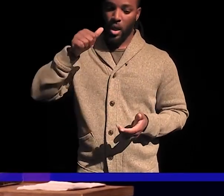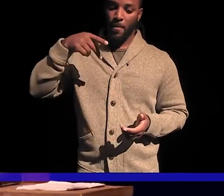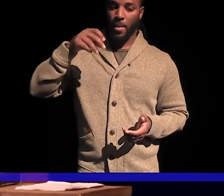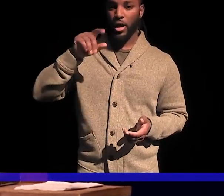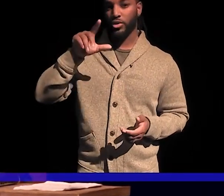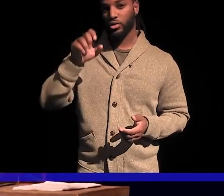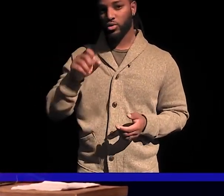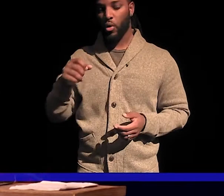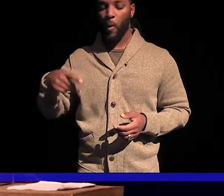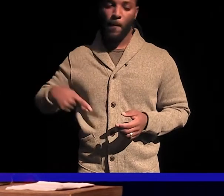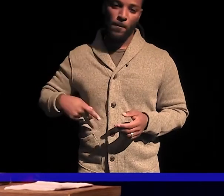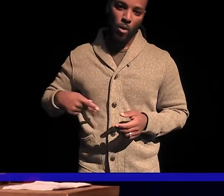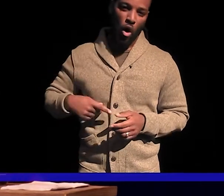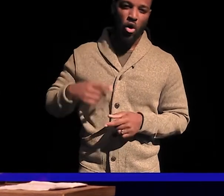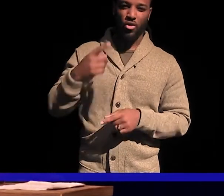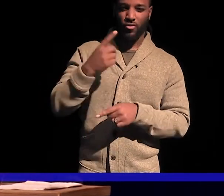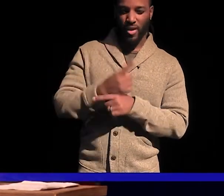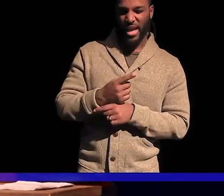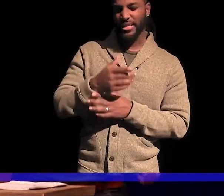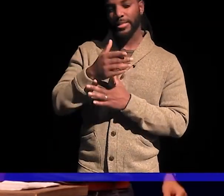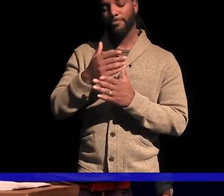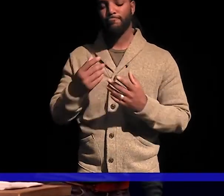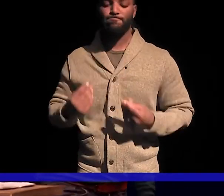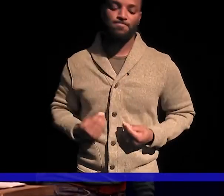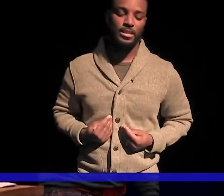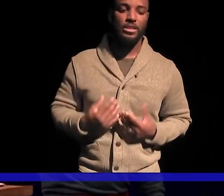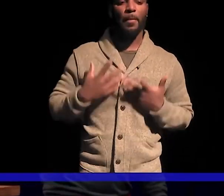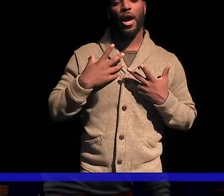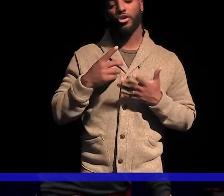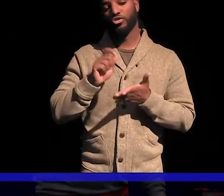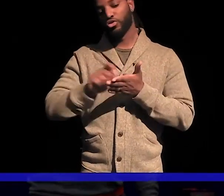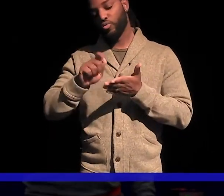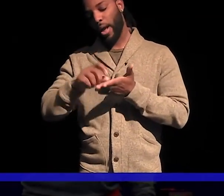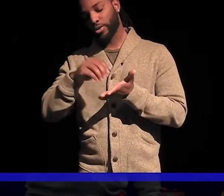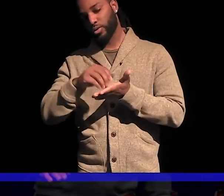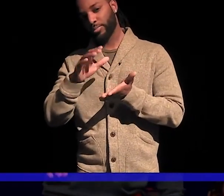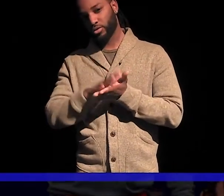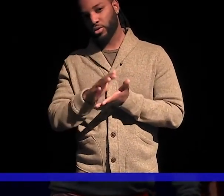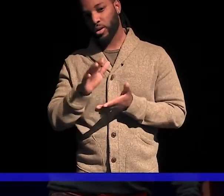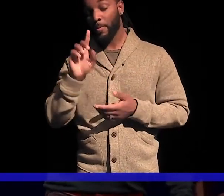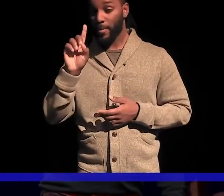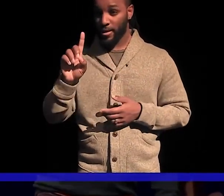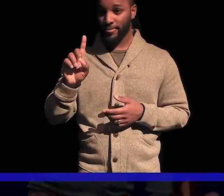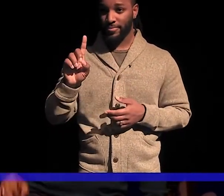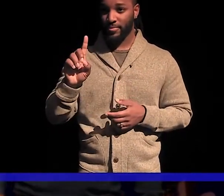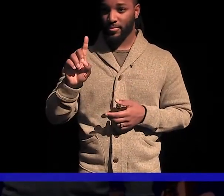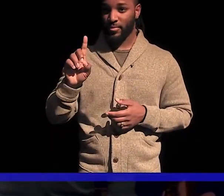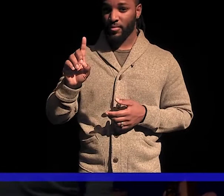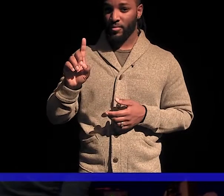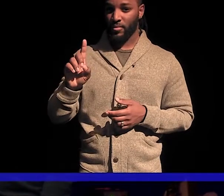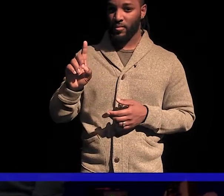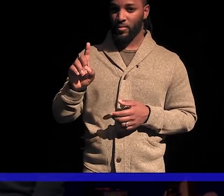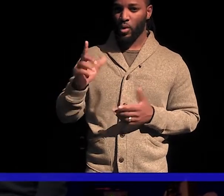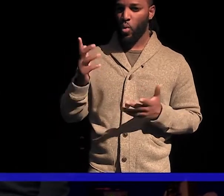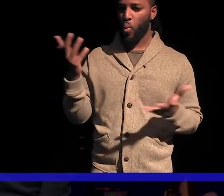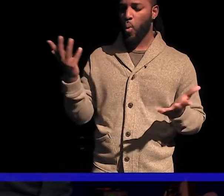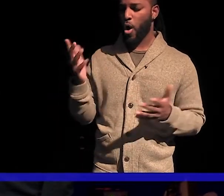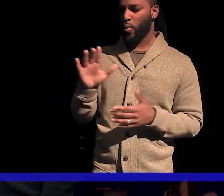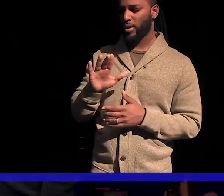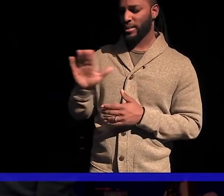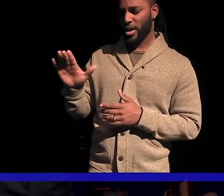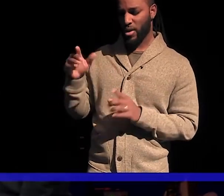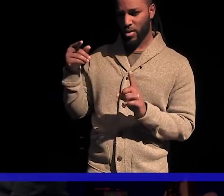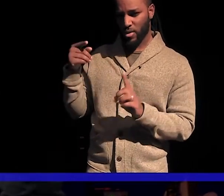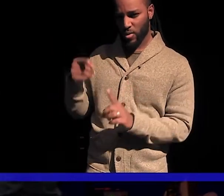had the authority. They were inspired, some of them, to write scripture. Nevertheless, the function of